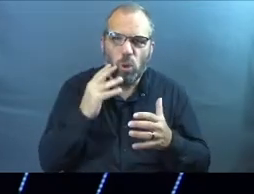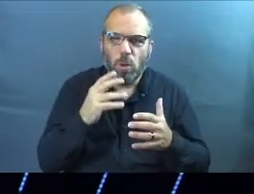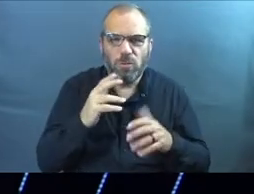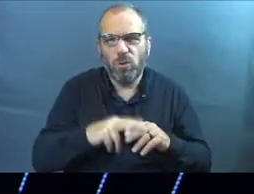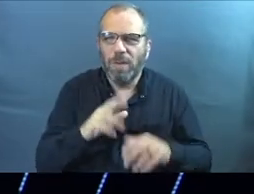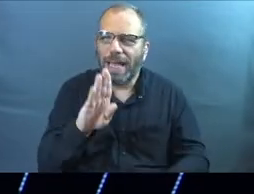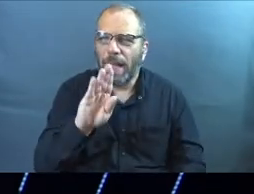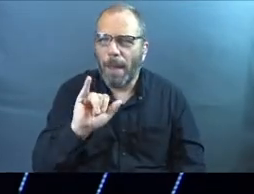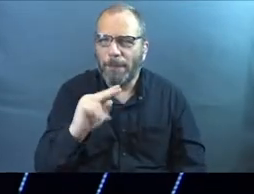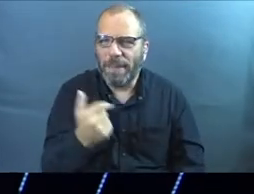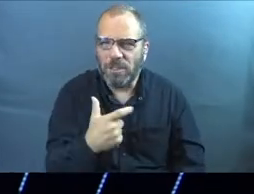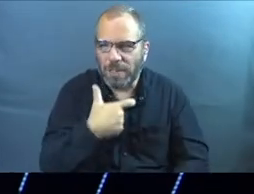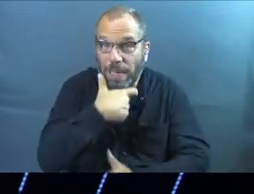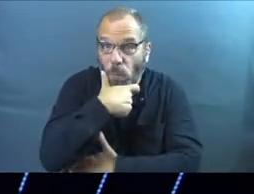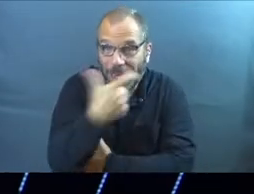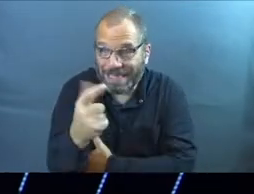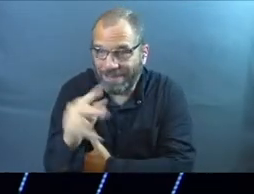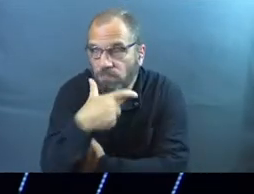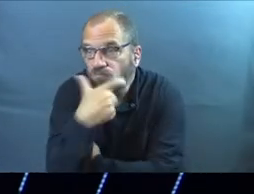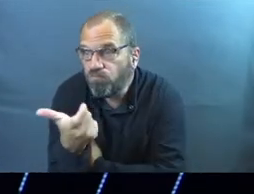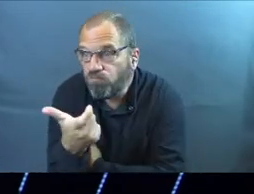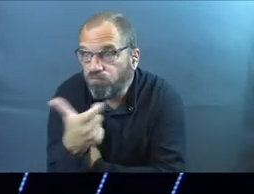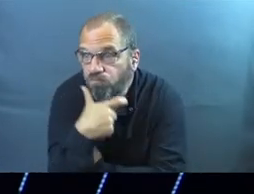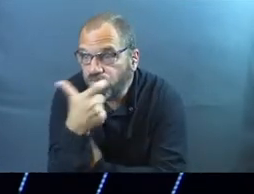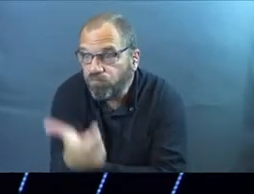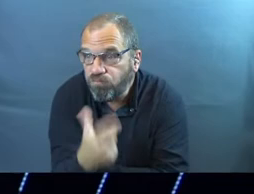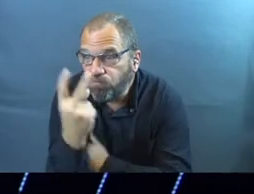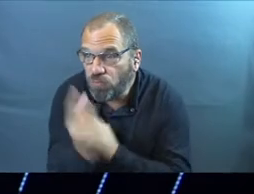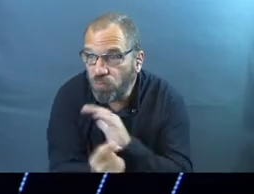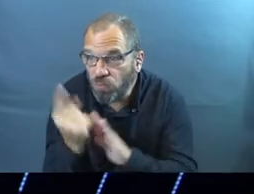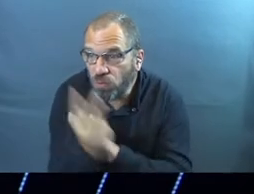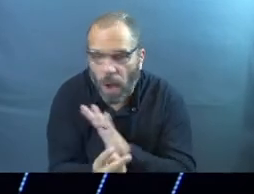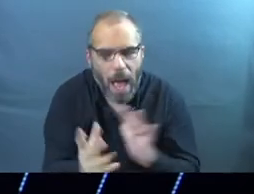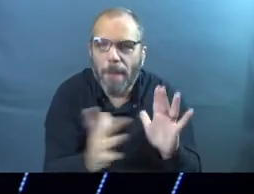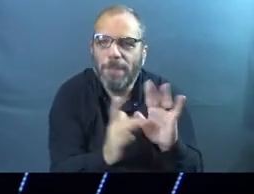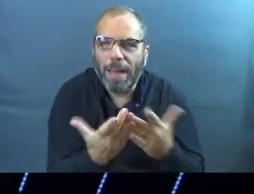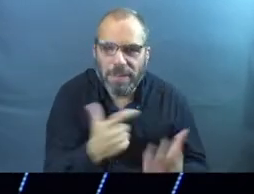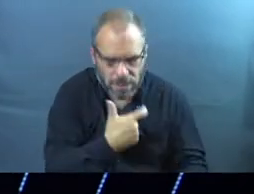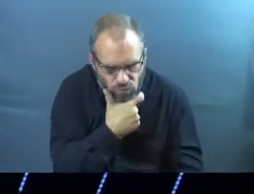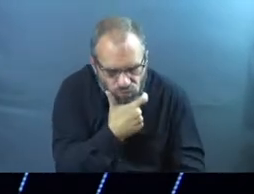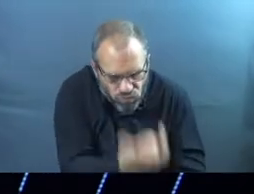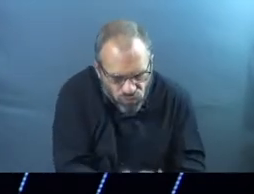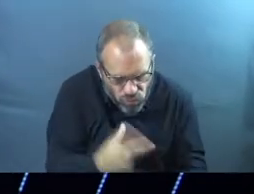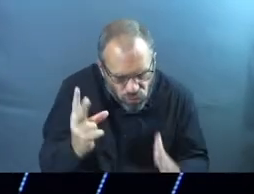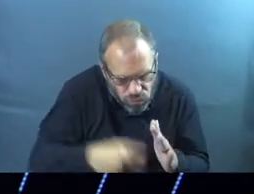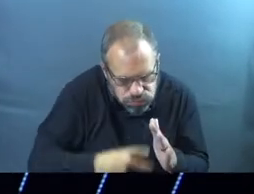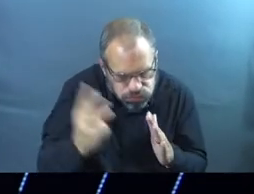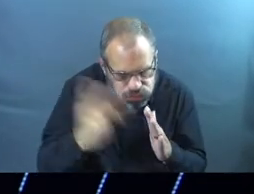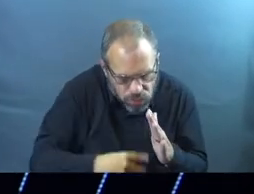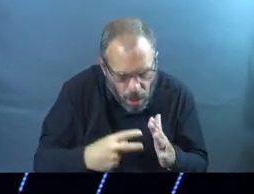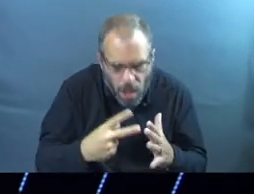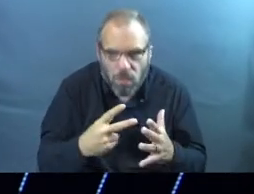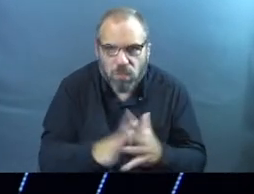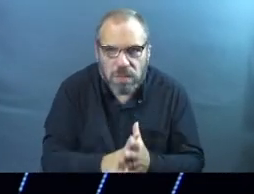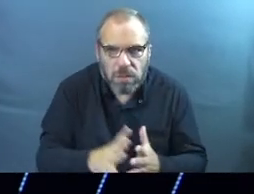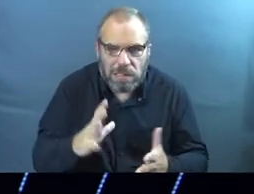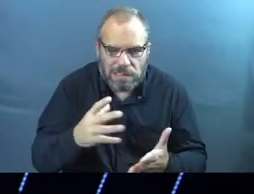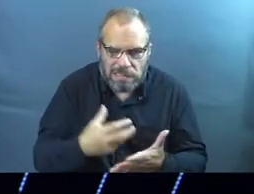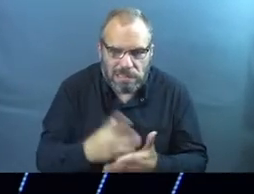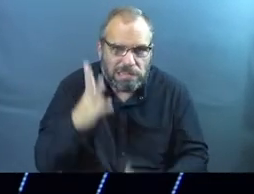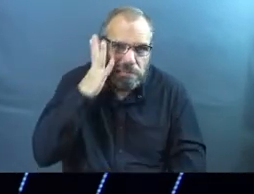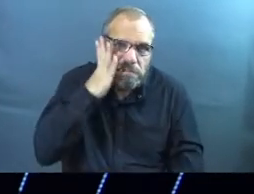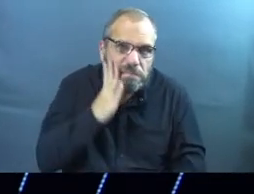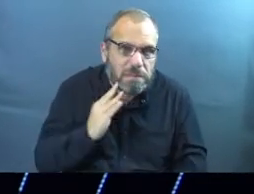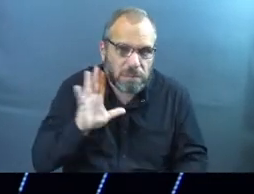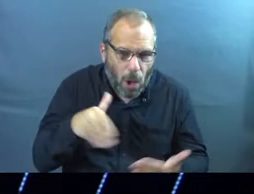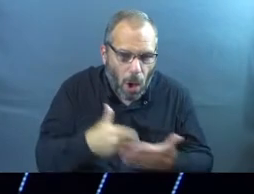it all, super fans. That's what he wants from you. Because he knows that richness and joy are at the end of it.